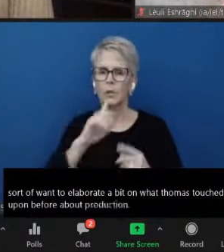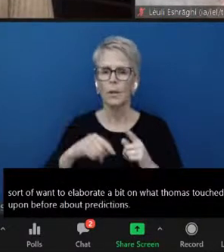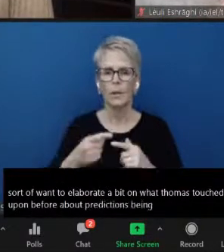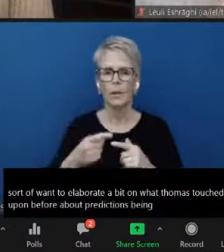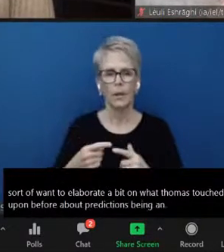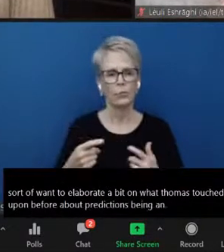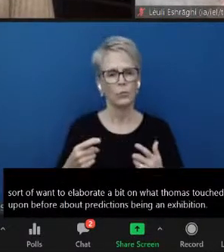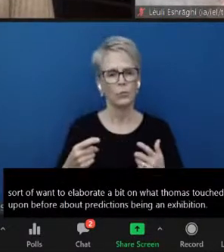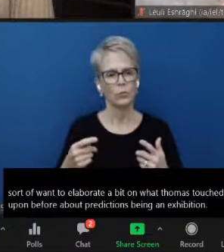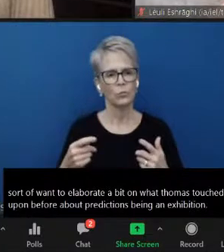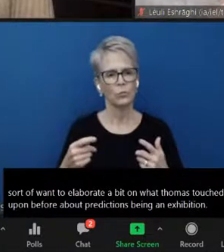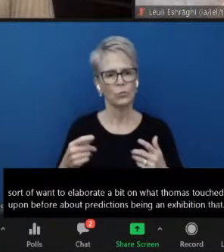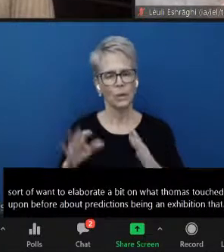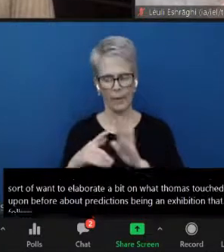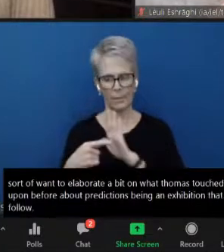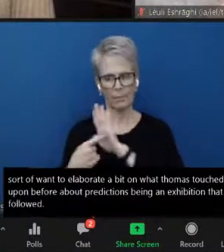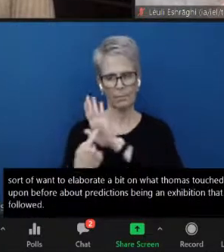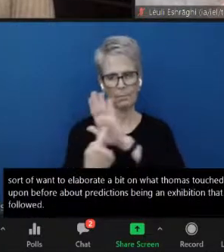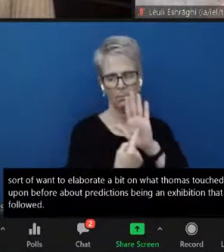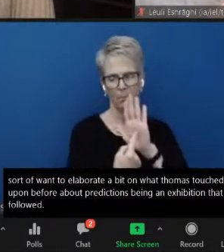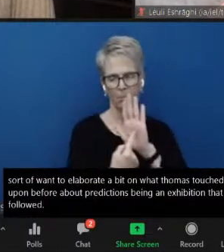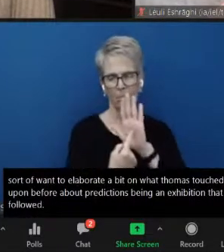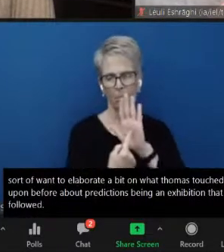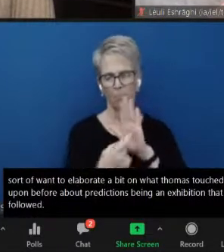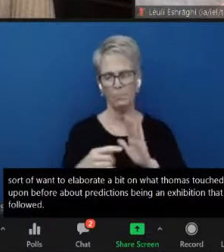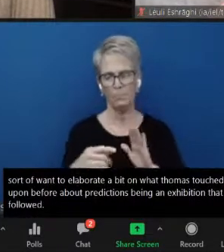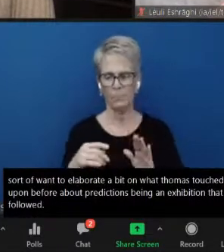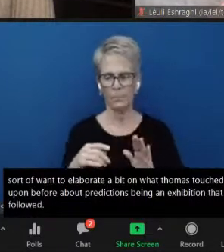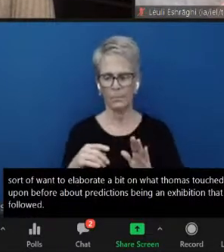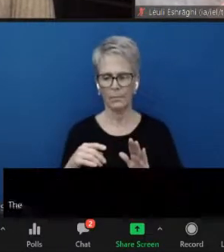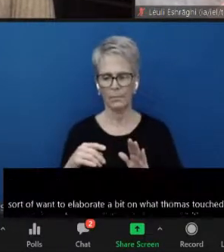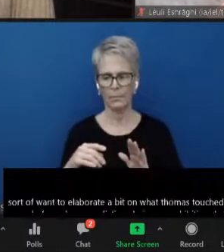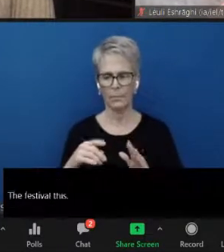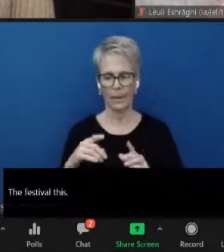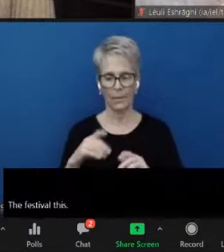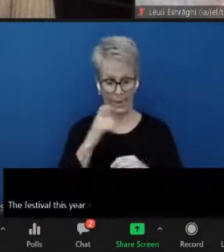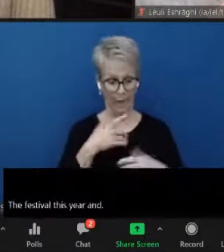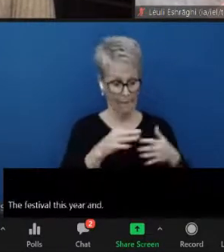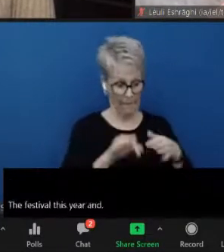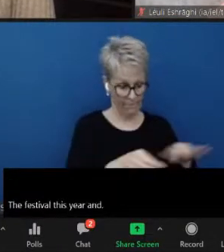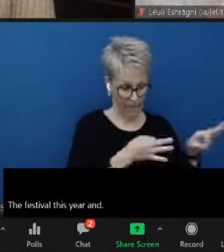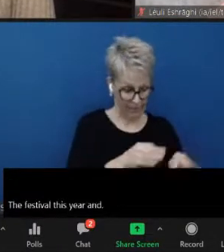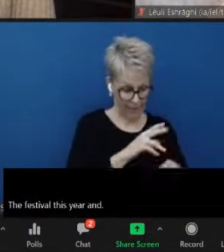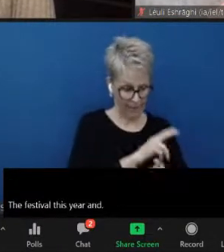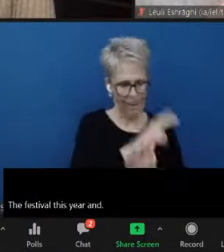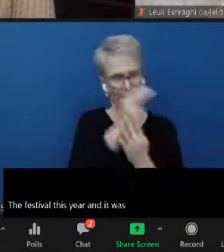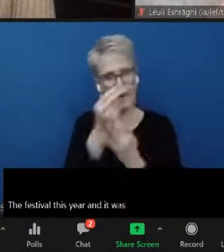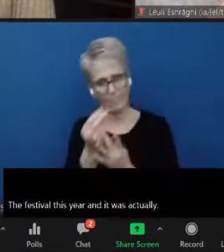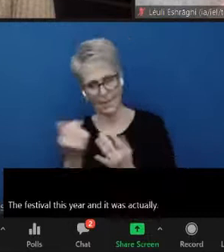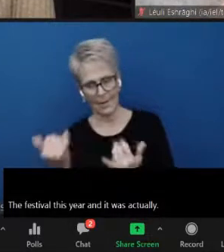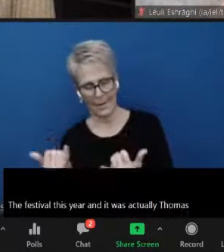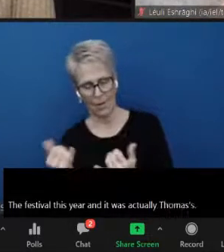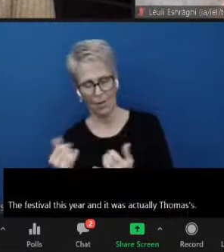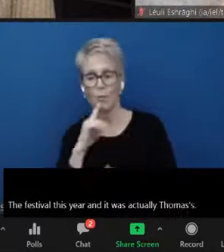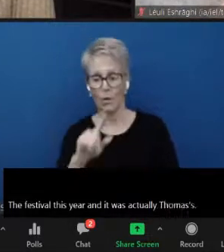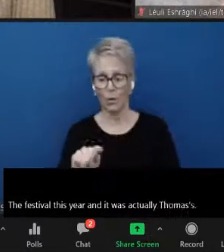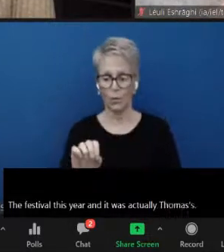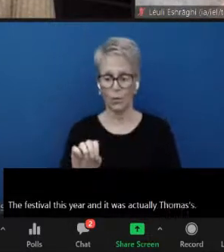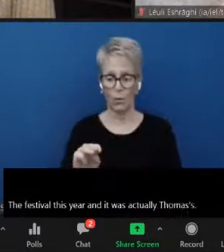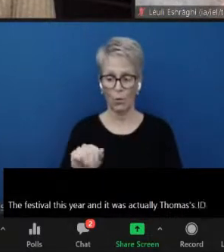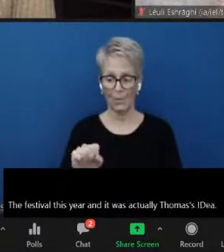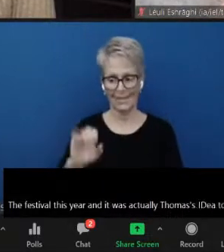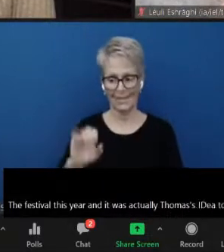an exhibition that followed the festival this year. And it was actually Thomas's